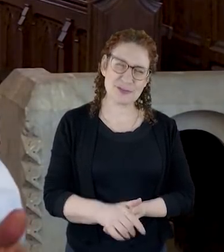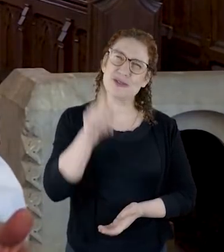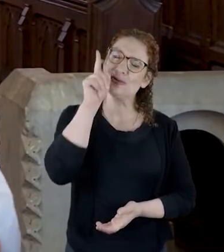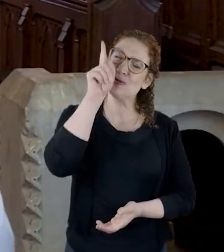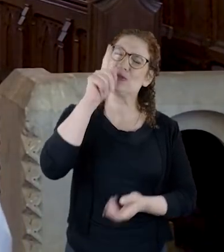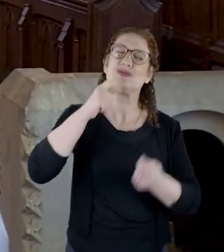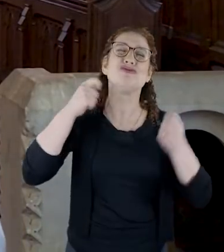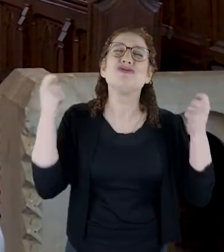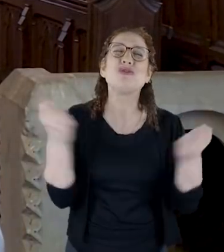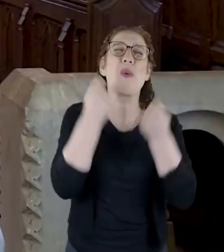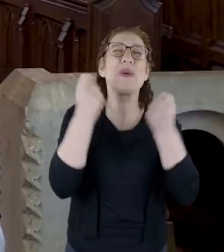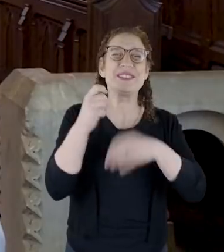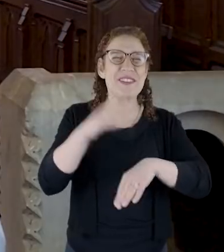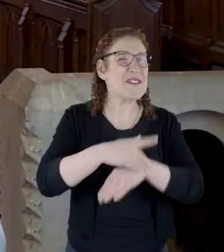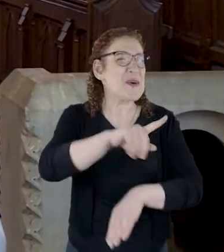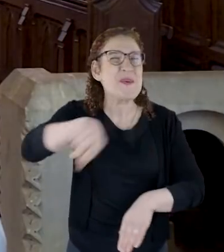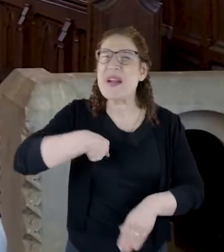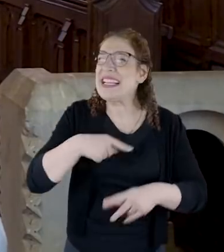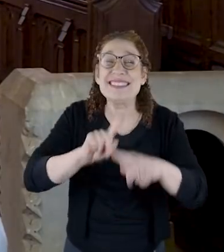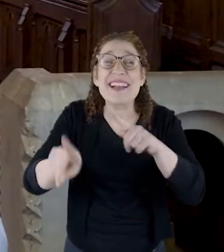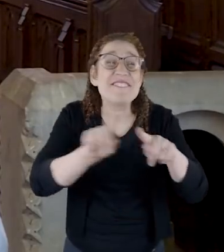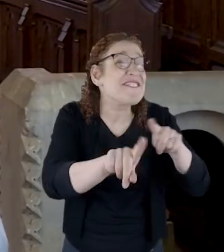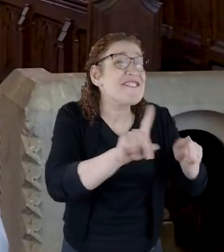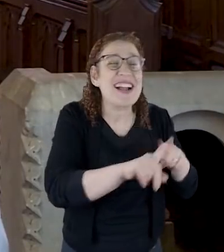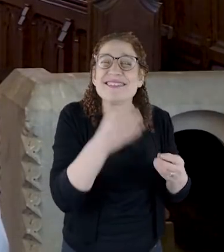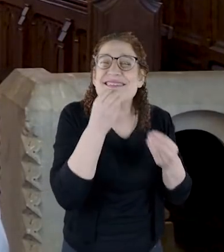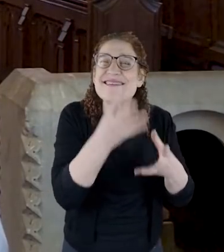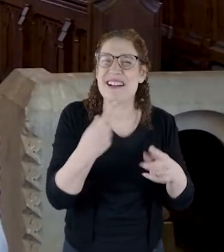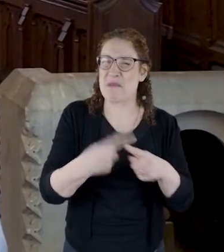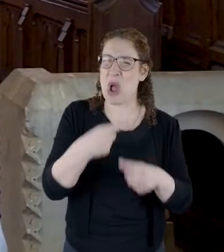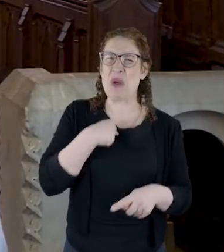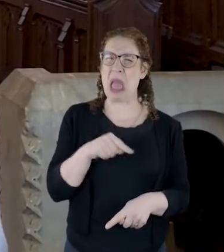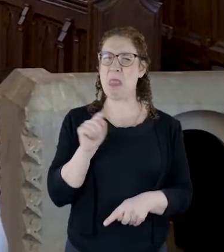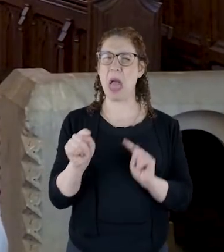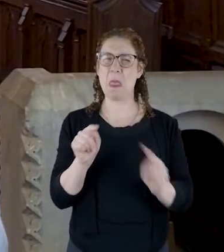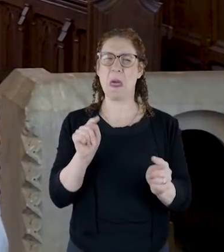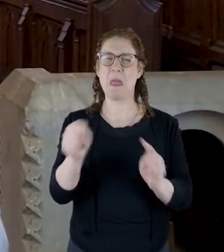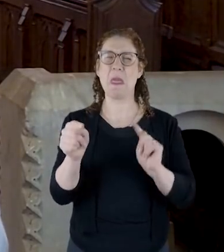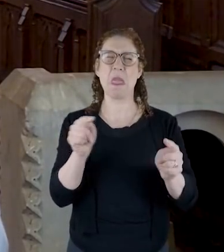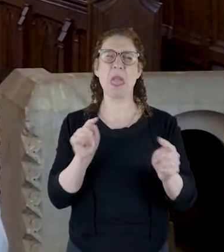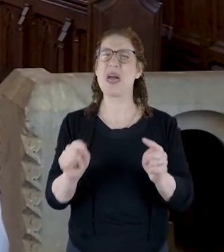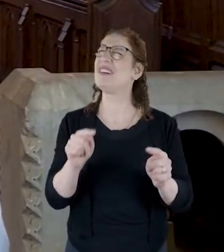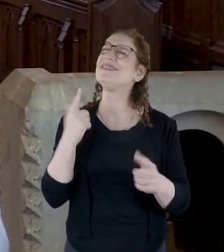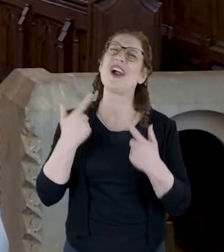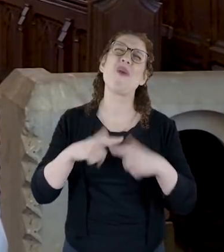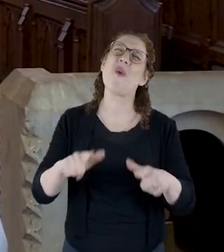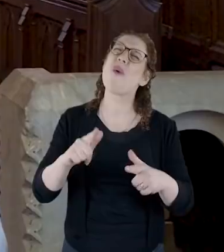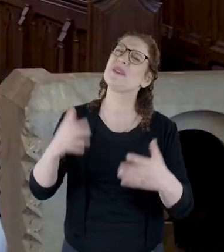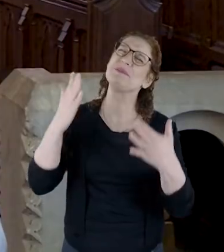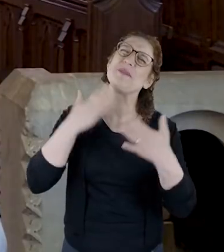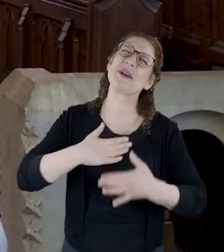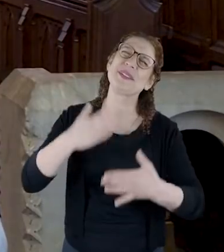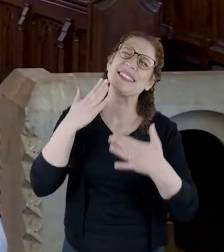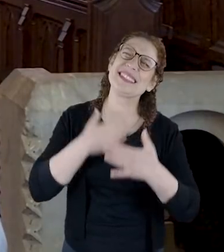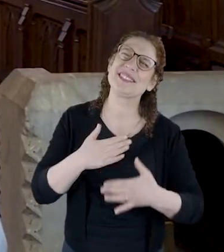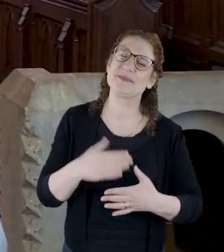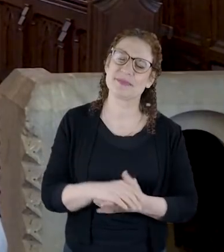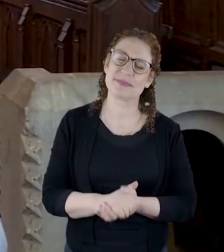You rejoice in our differences, yet we make them a cause of enmity. Lord, have